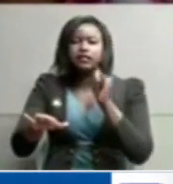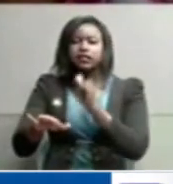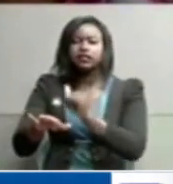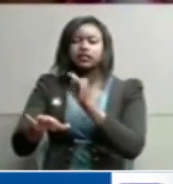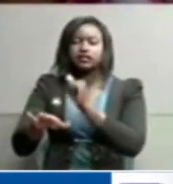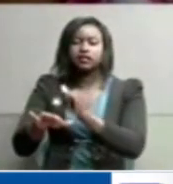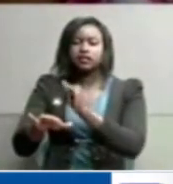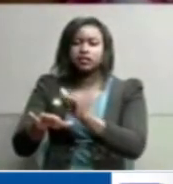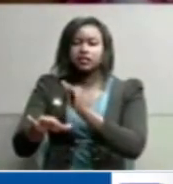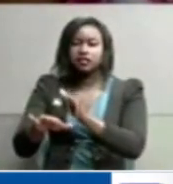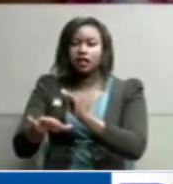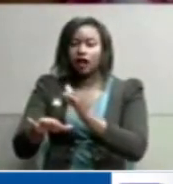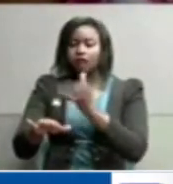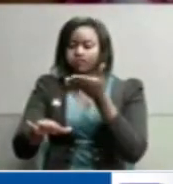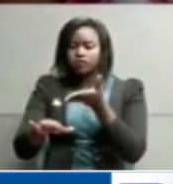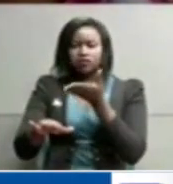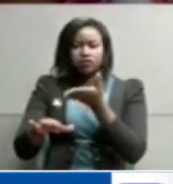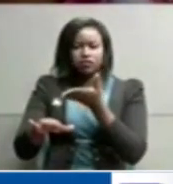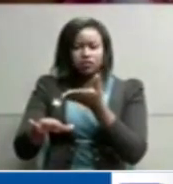Say therefore,